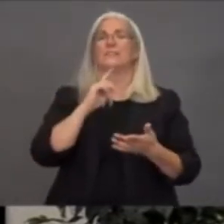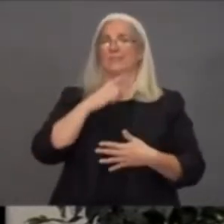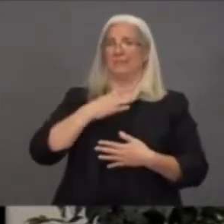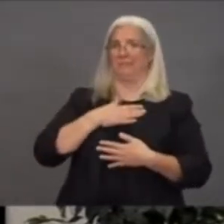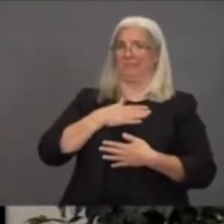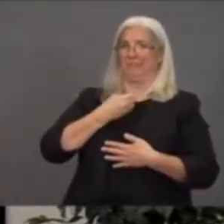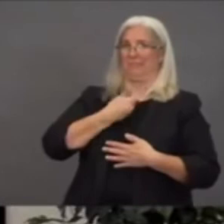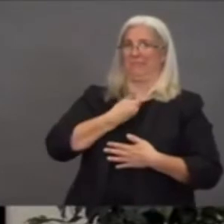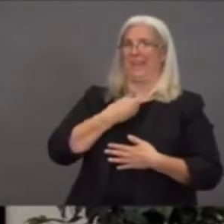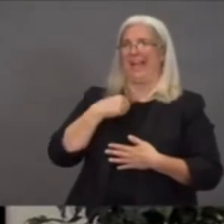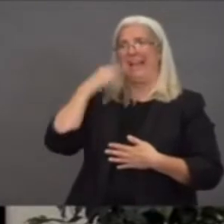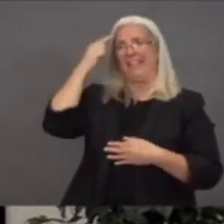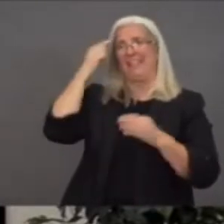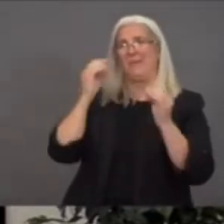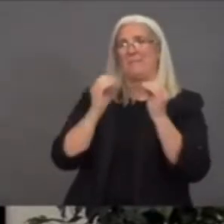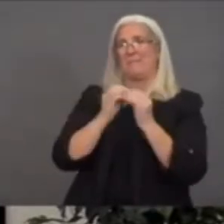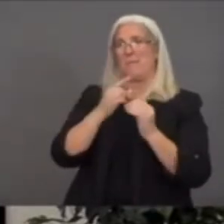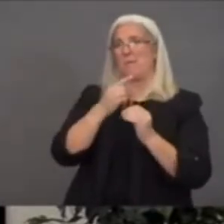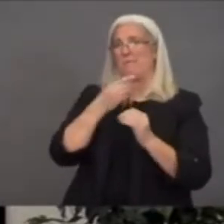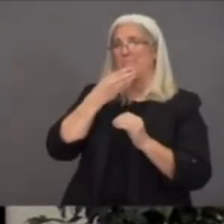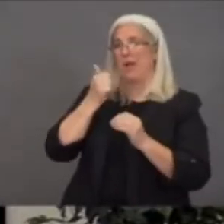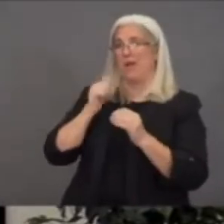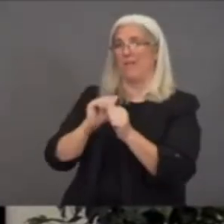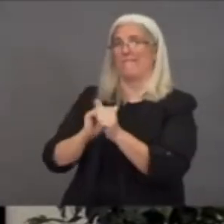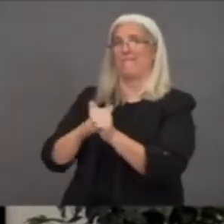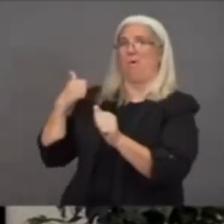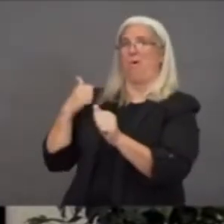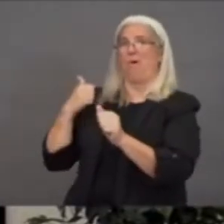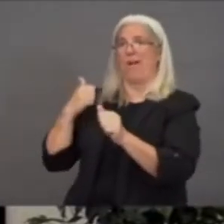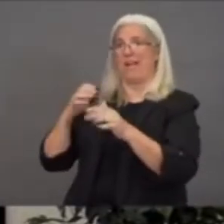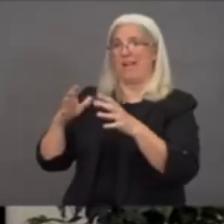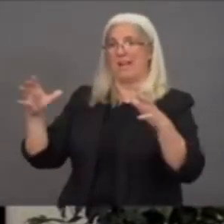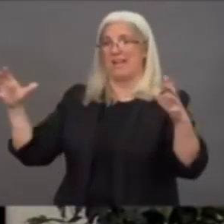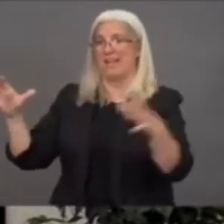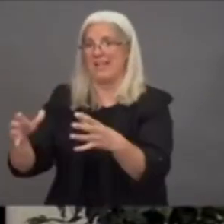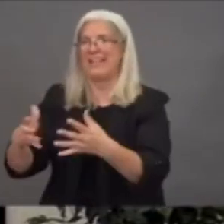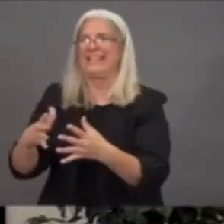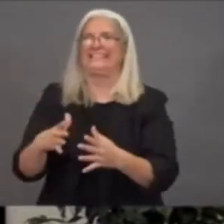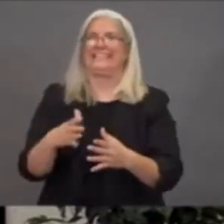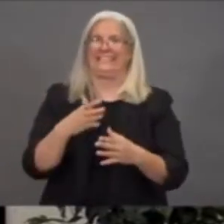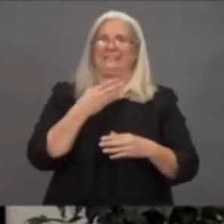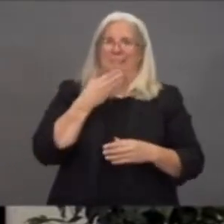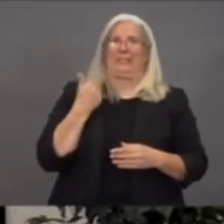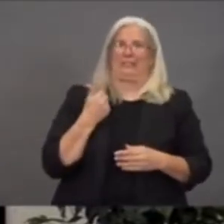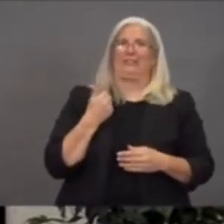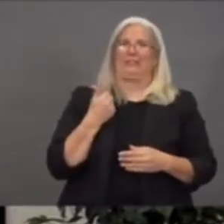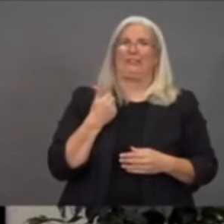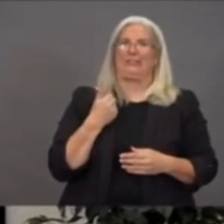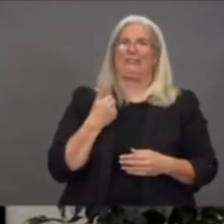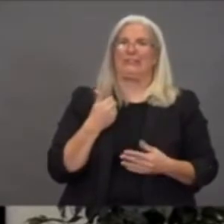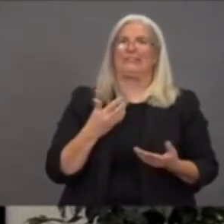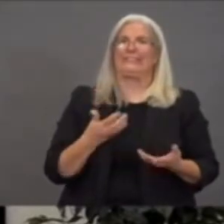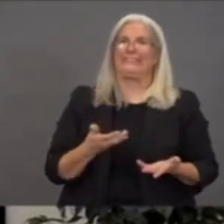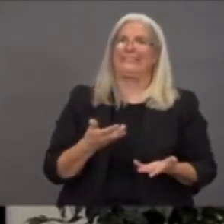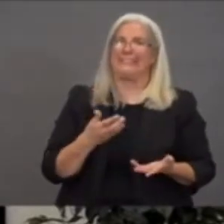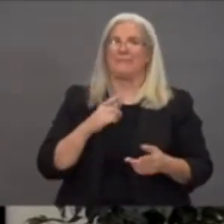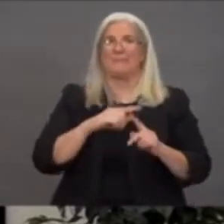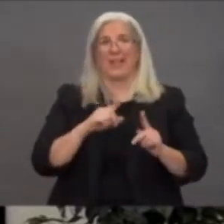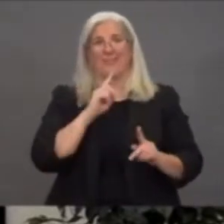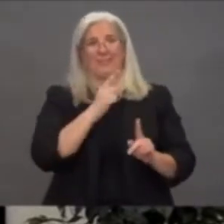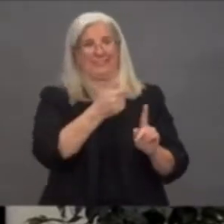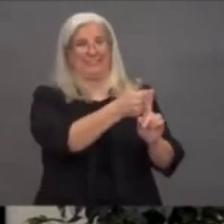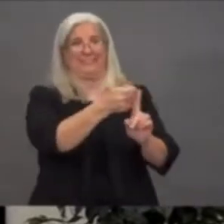that you can avoid large gatherings, the better, and that you kind of have to make your own